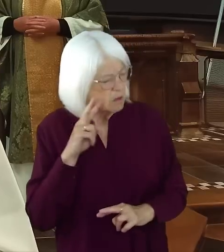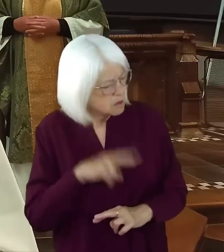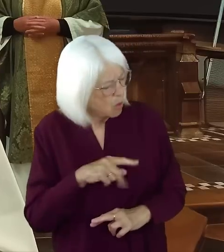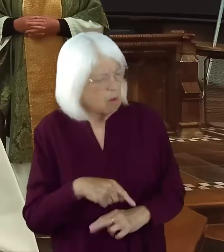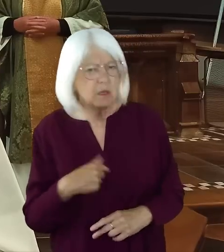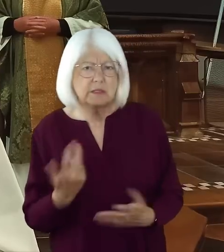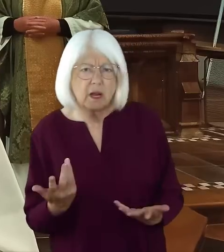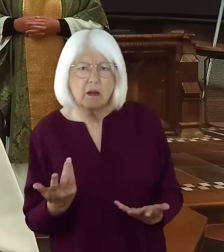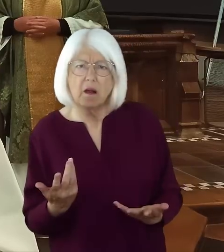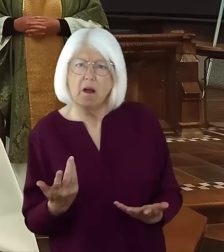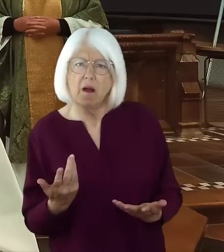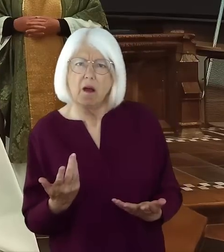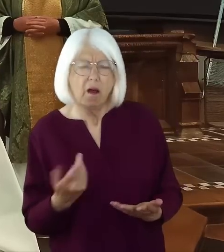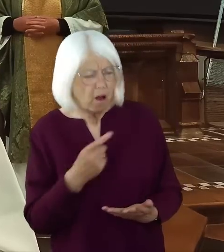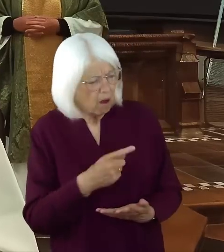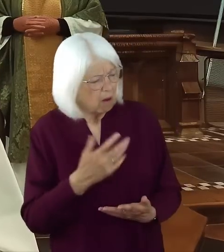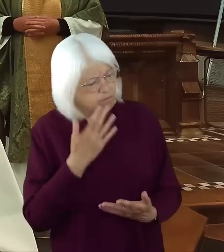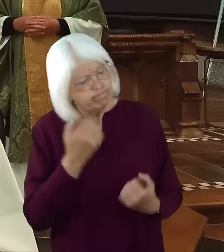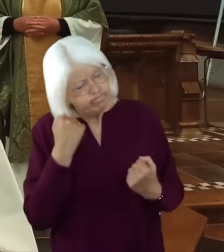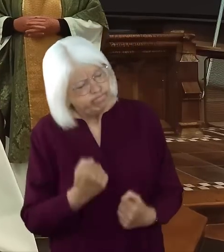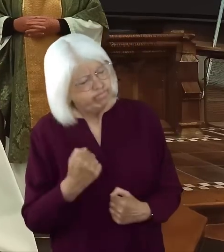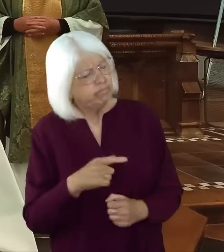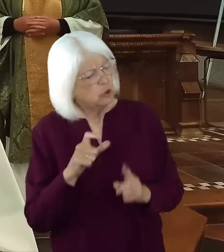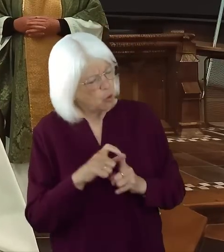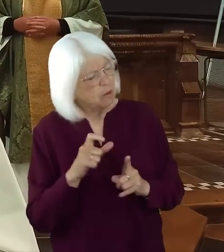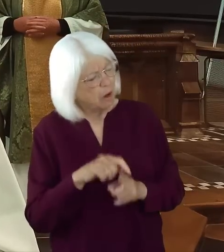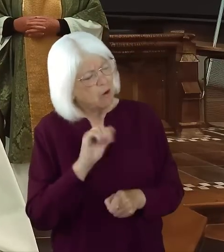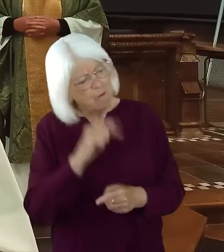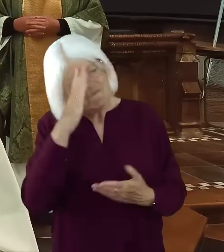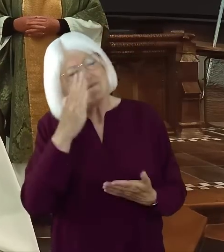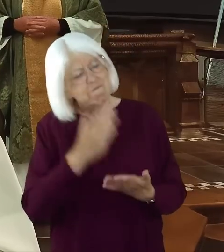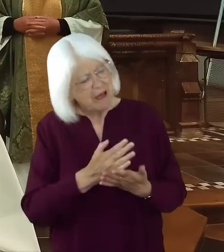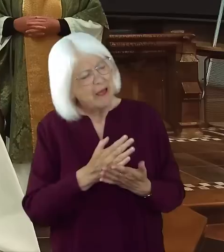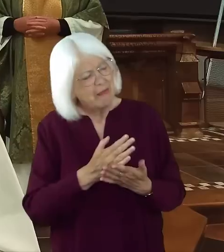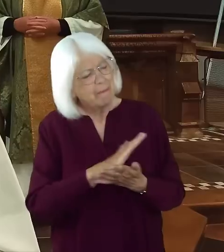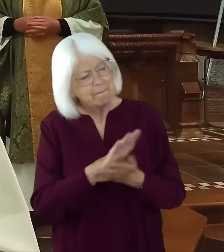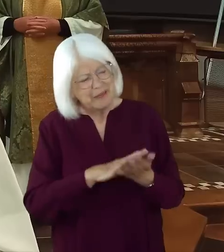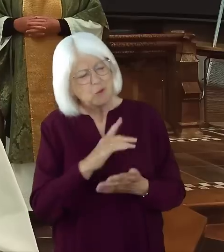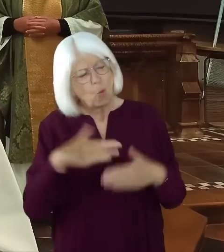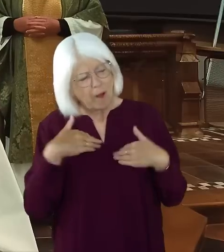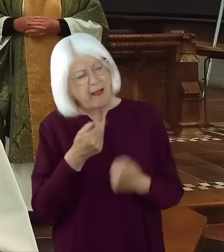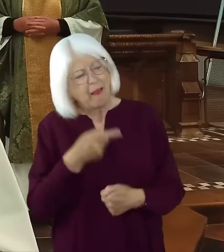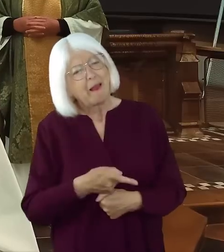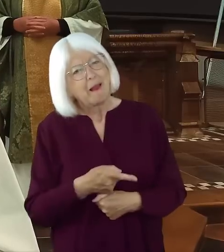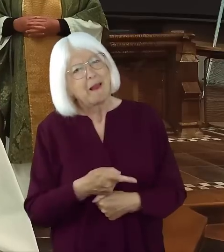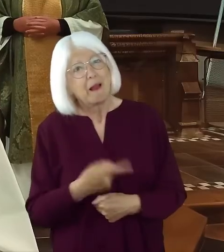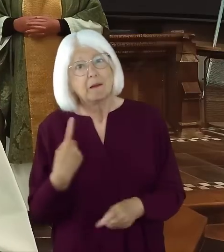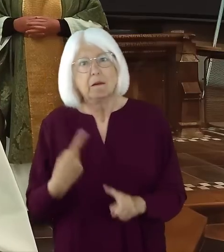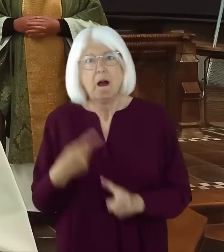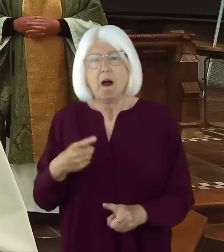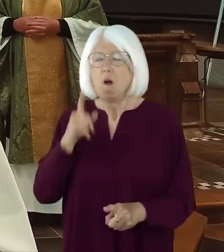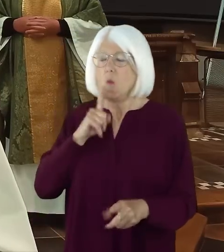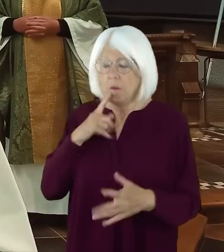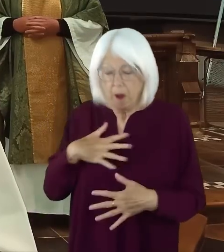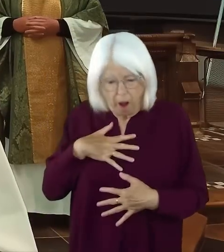and seeing her, he said, "Take heart, daughter. Your faith has made you well." And